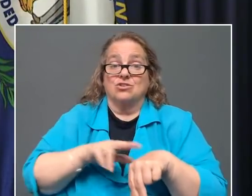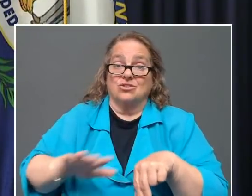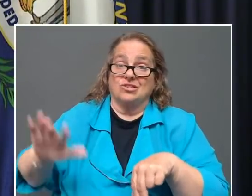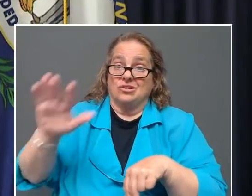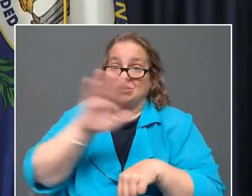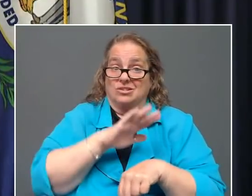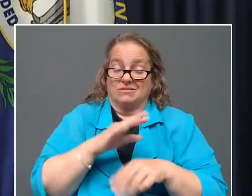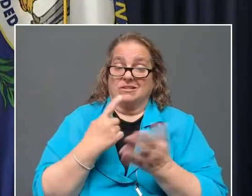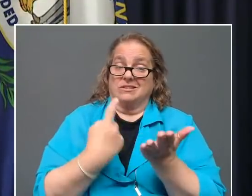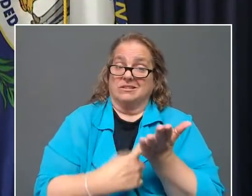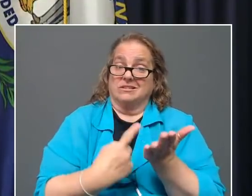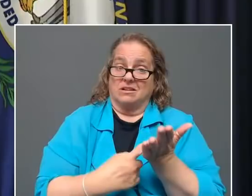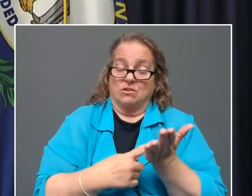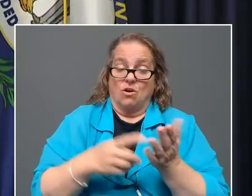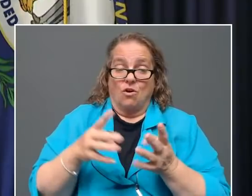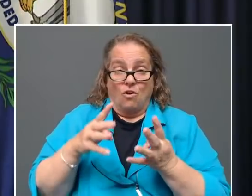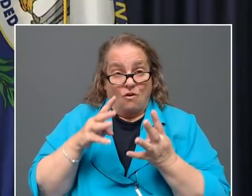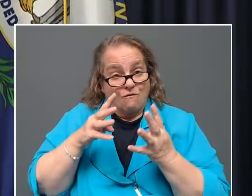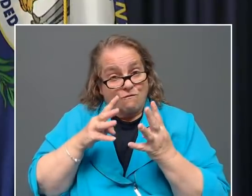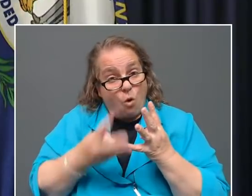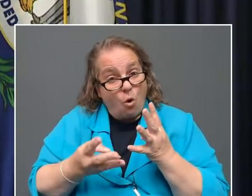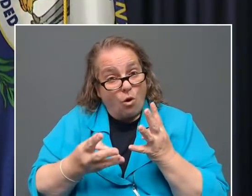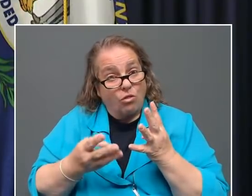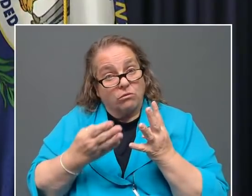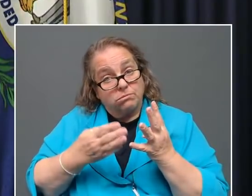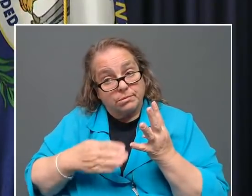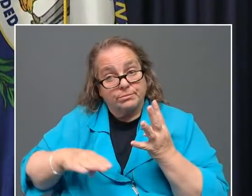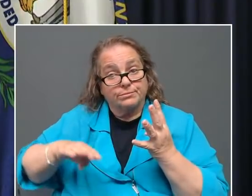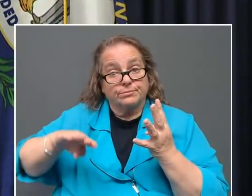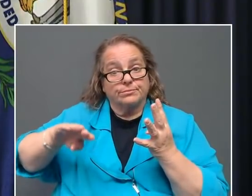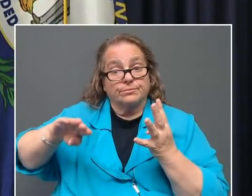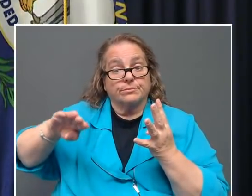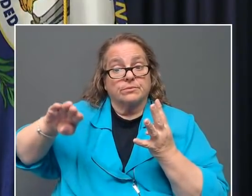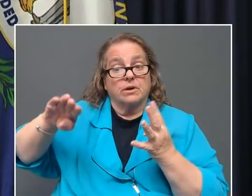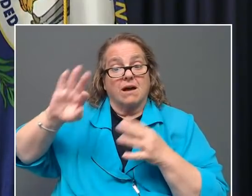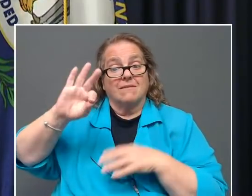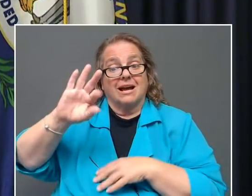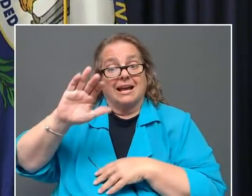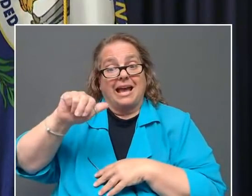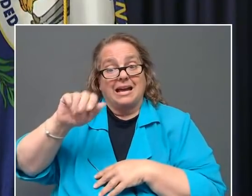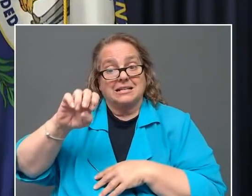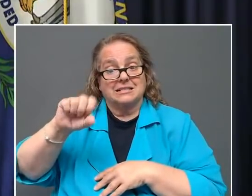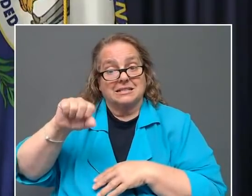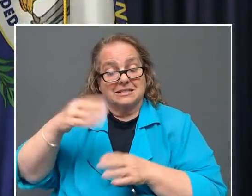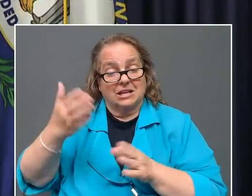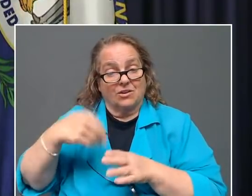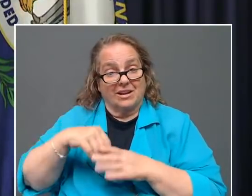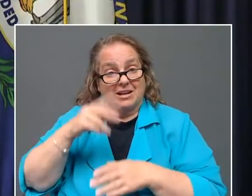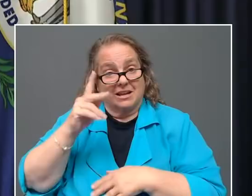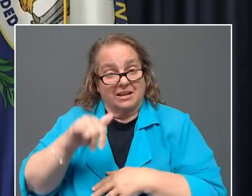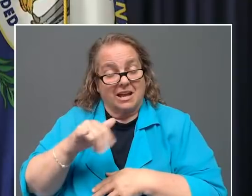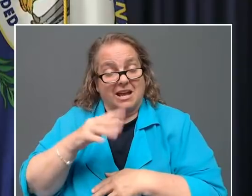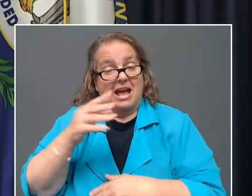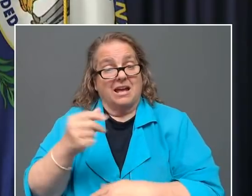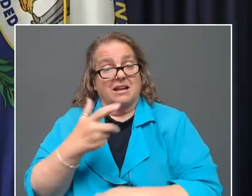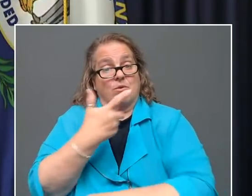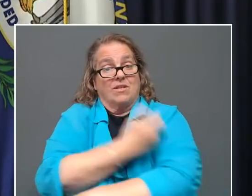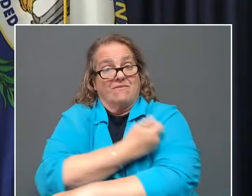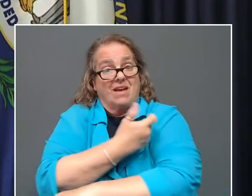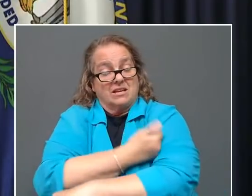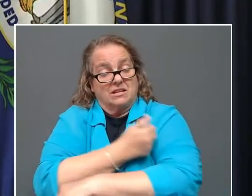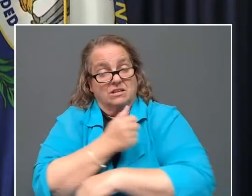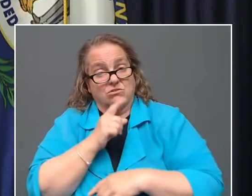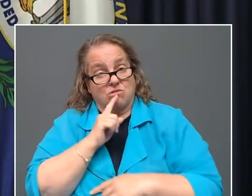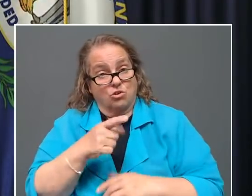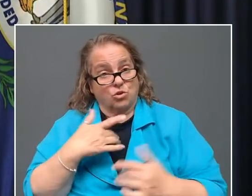a fourth would be characterized as a surge in Kentucky? And I guess on the other side, in terms of vaccinations, are you concerned